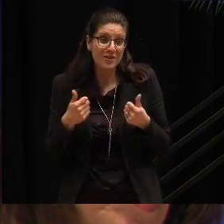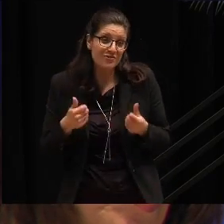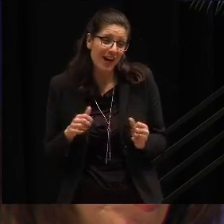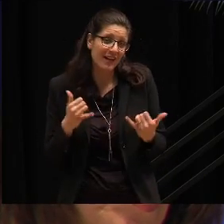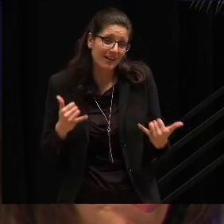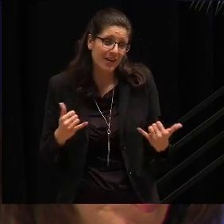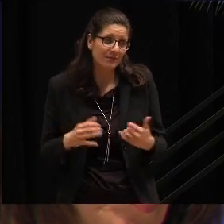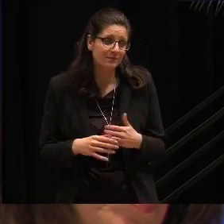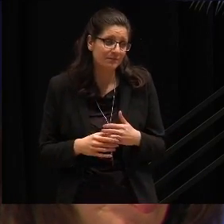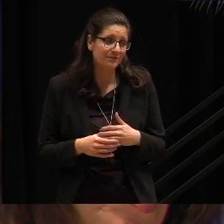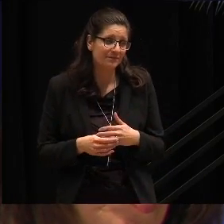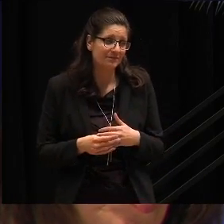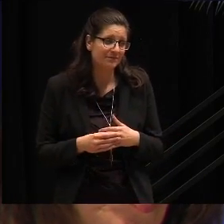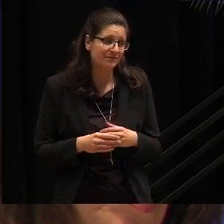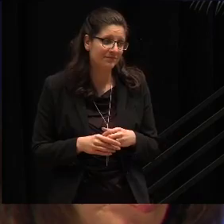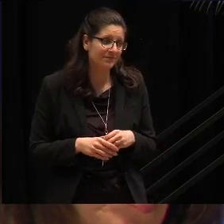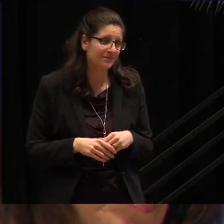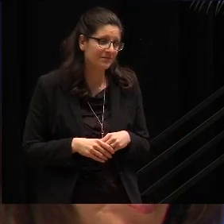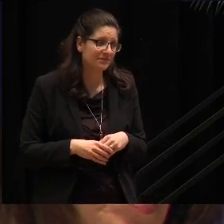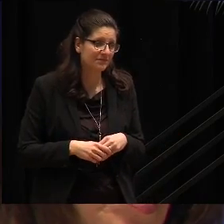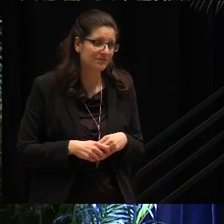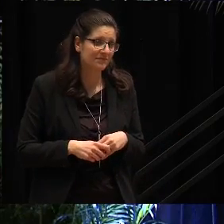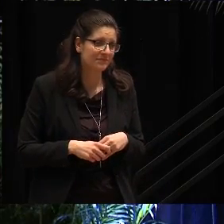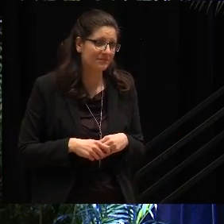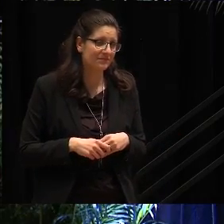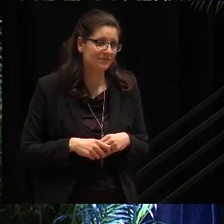days. Okay, another question.